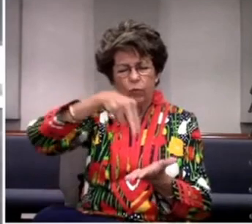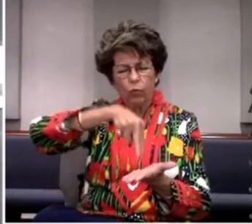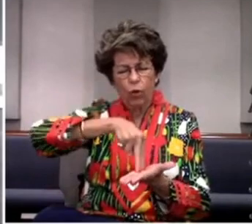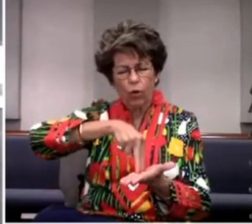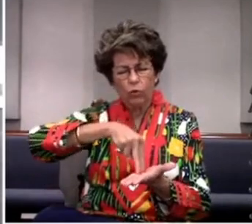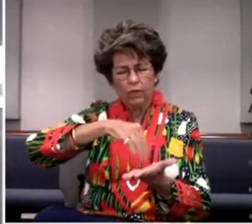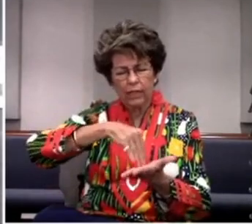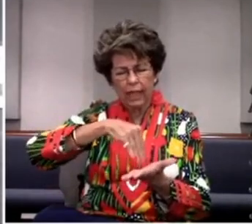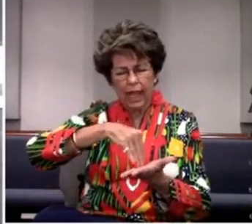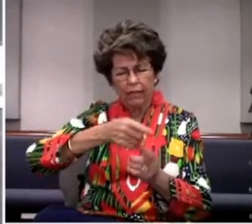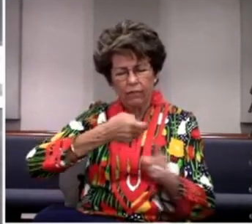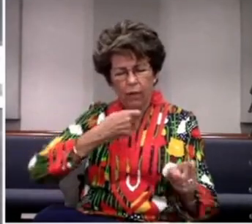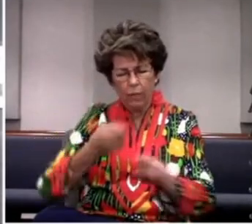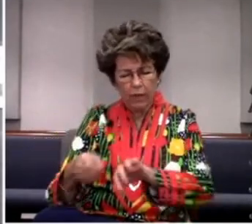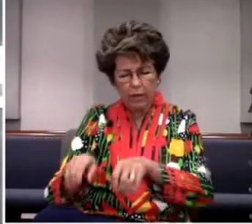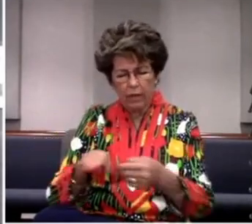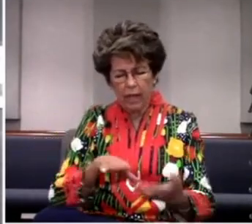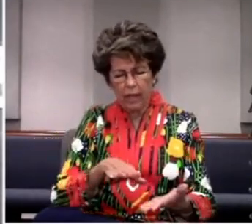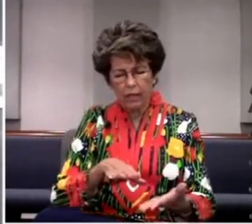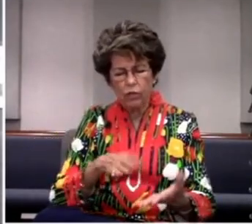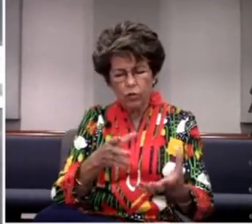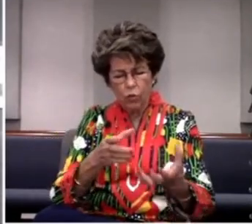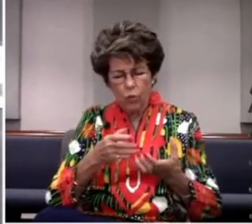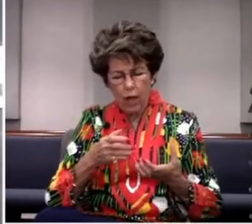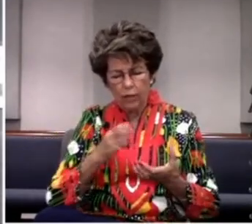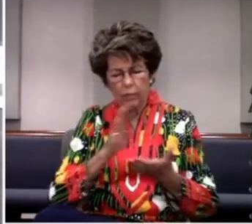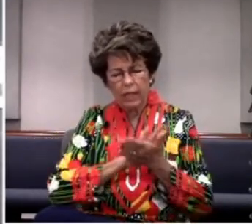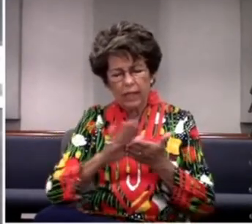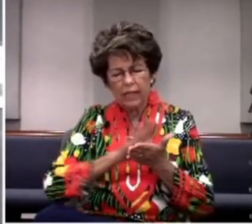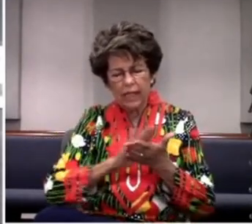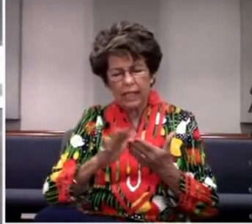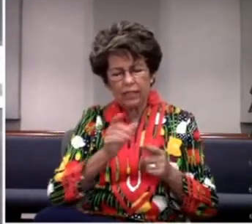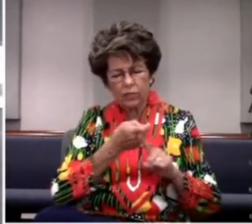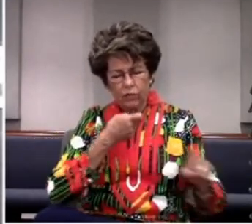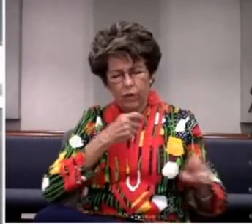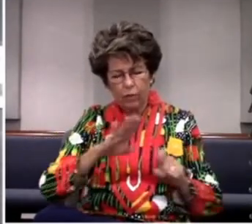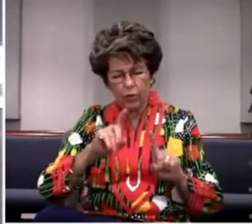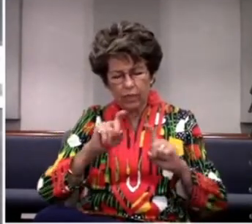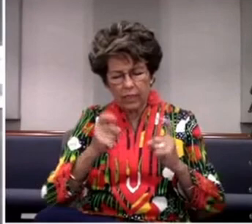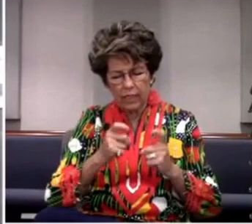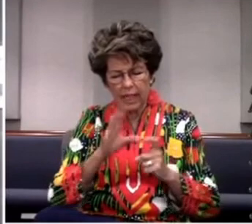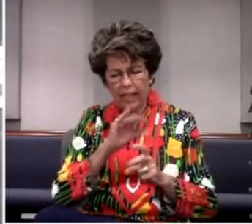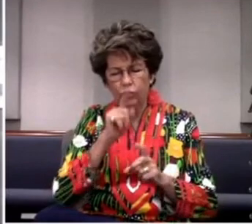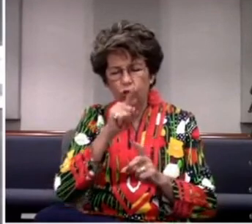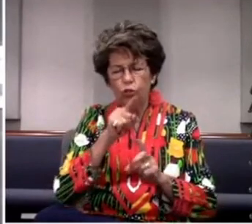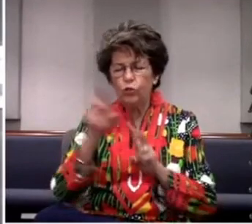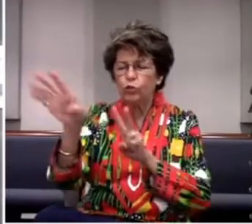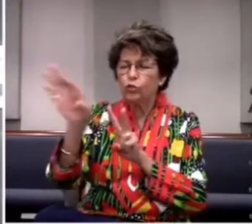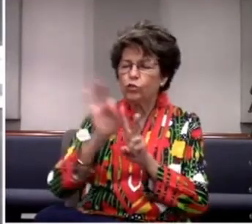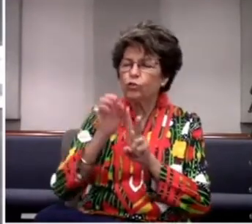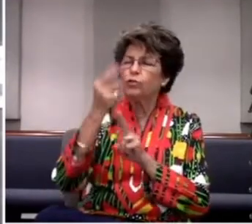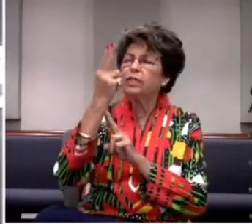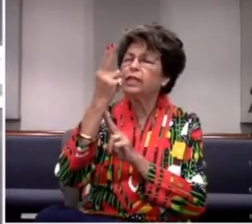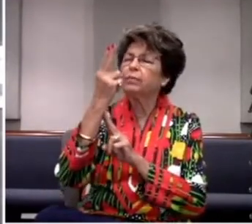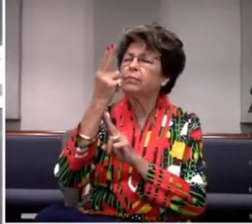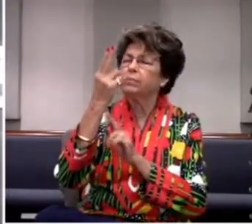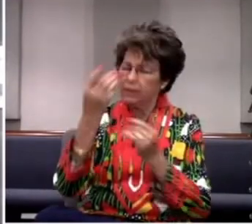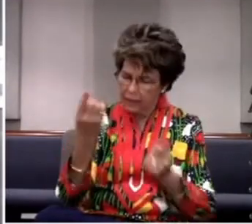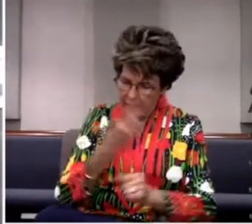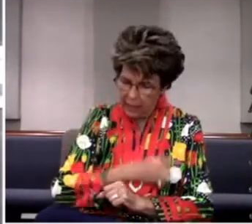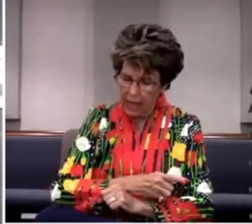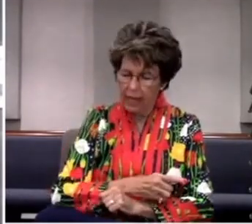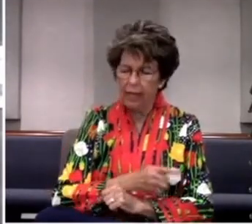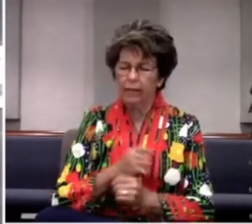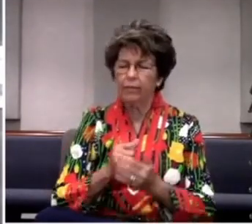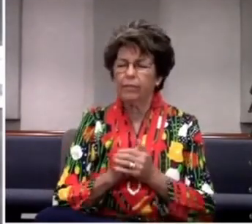of your heart. And you want him to cleanse you of your sin. And you choose him today as your Savior. You would evidence that faith